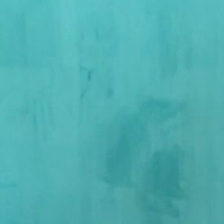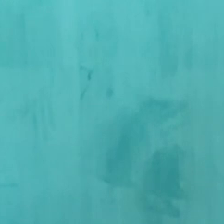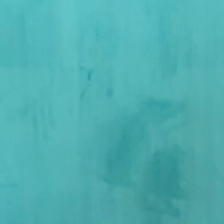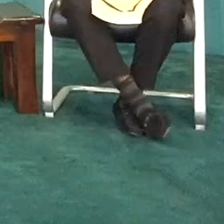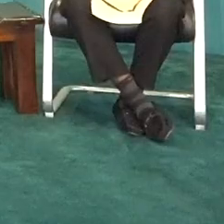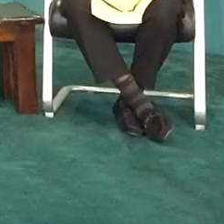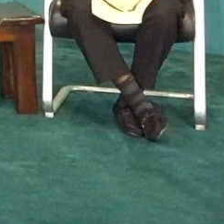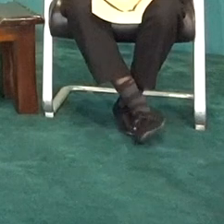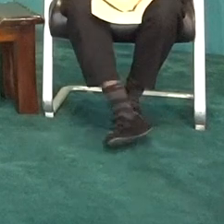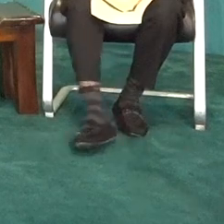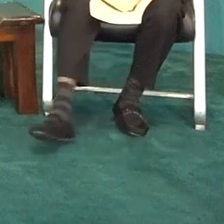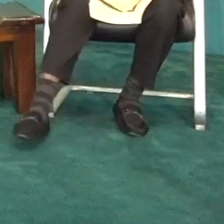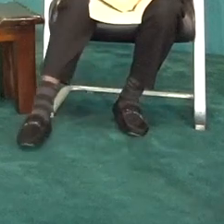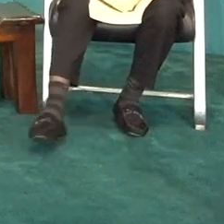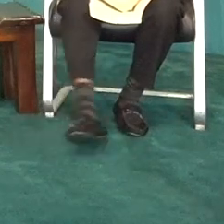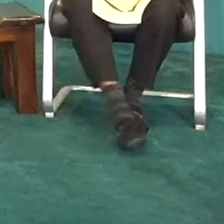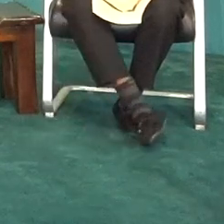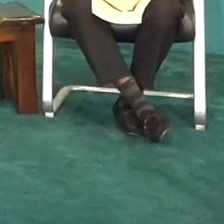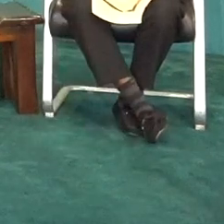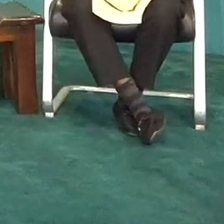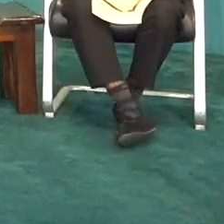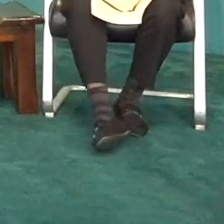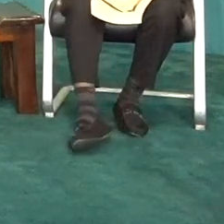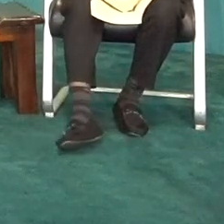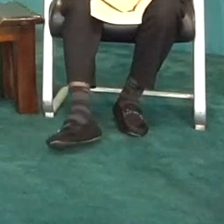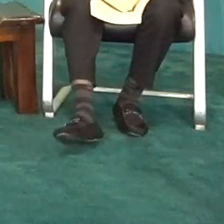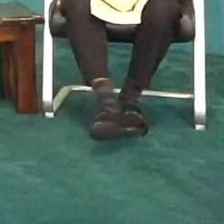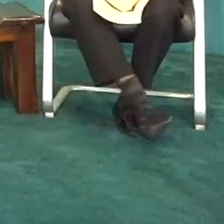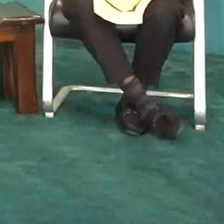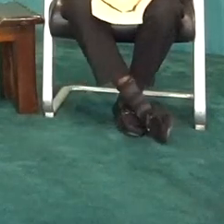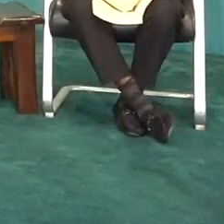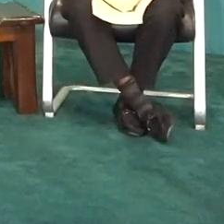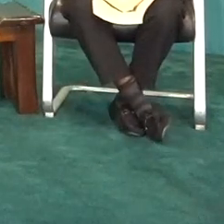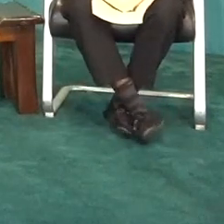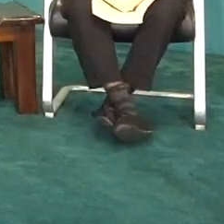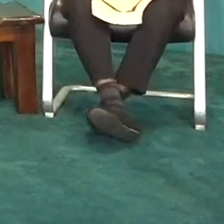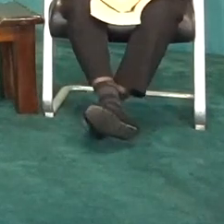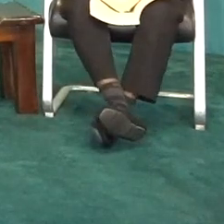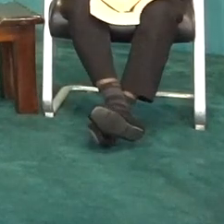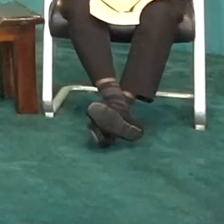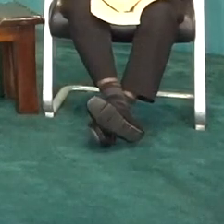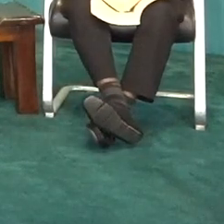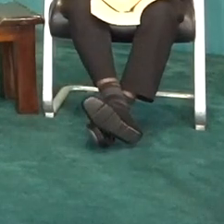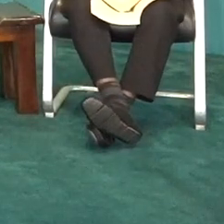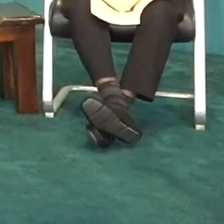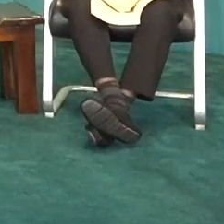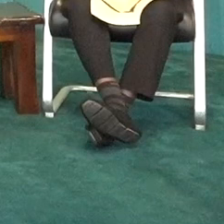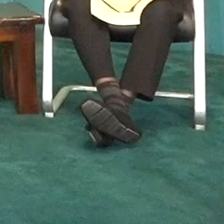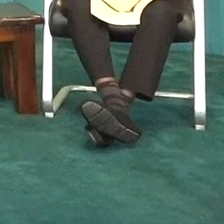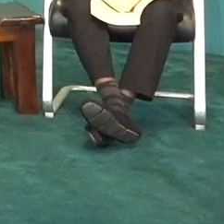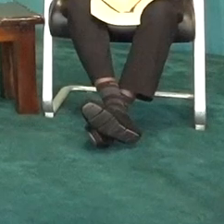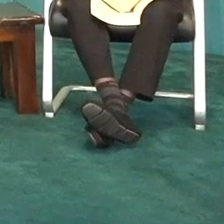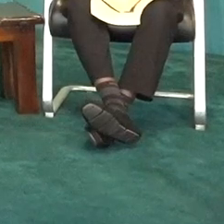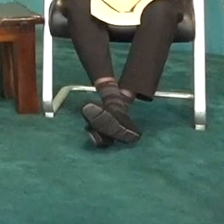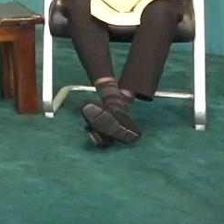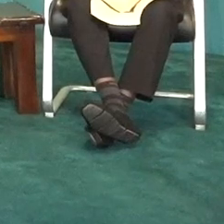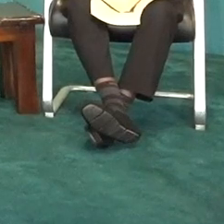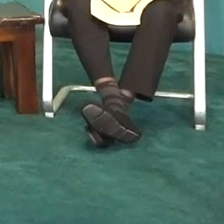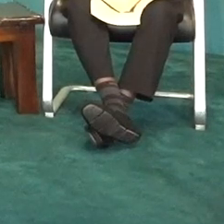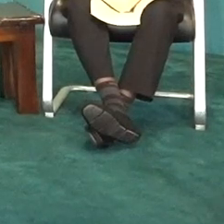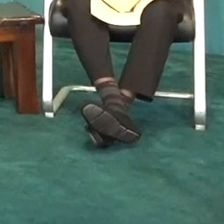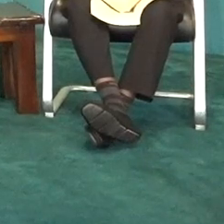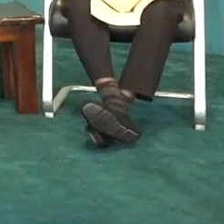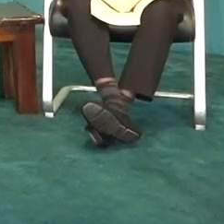today. Amen. Amen. I like that. And you can also be, how do I put this?